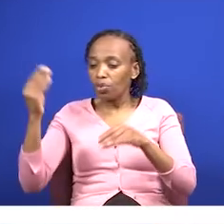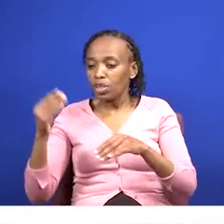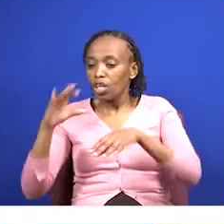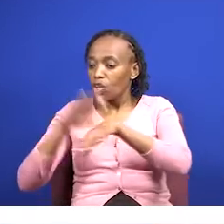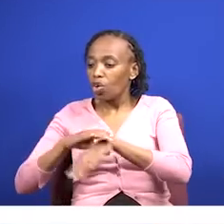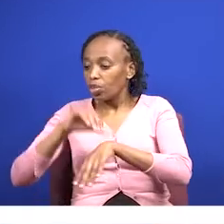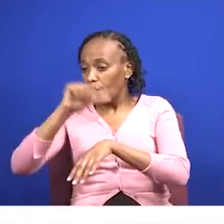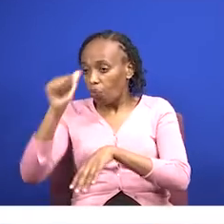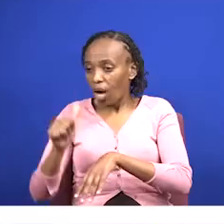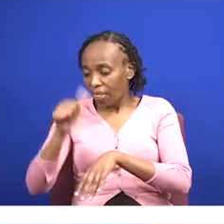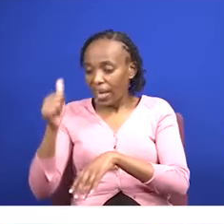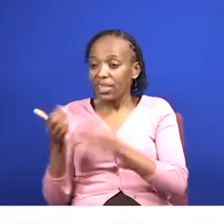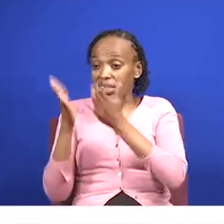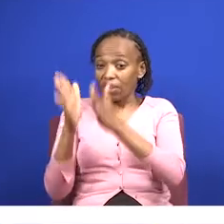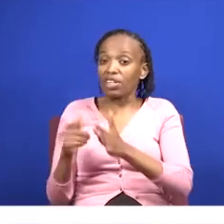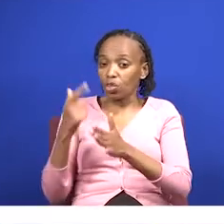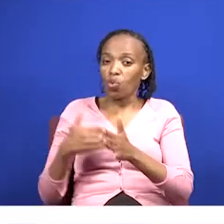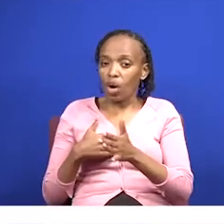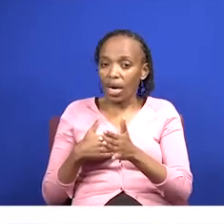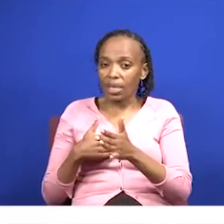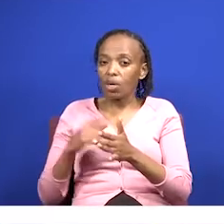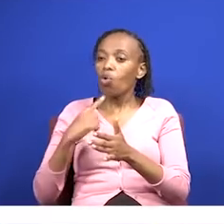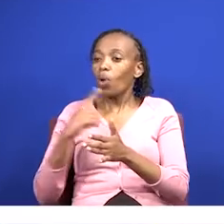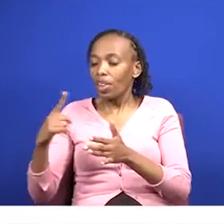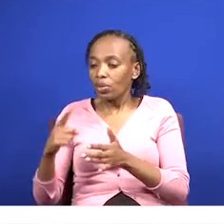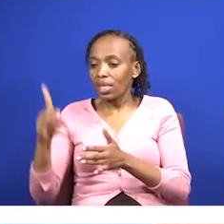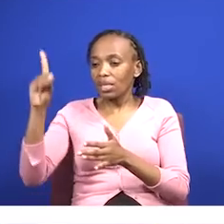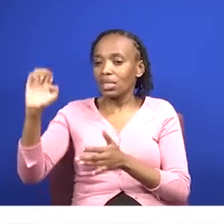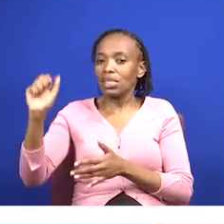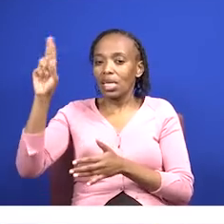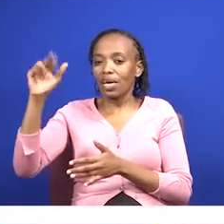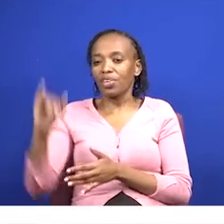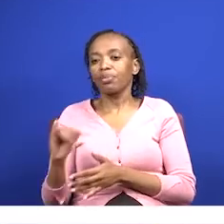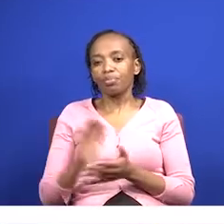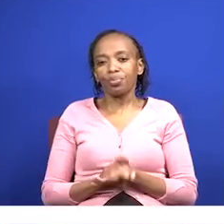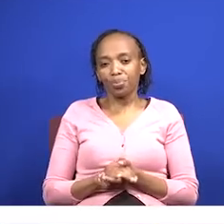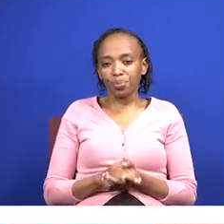out, he found one of his fellow servants who owed him 100 denarii.